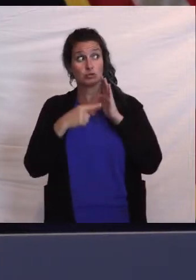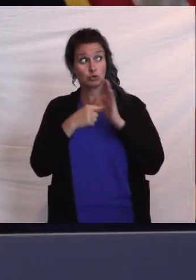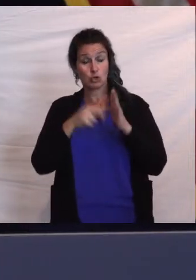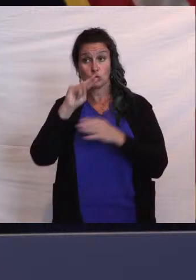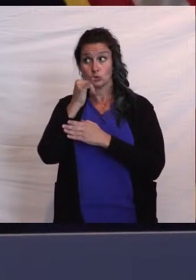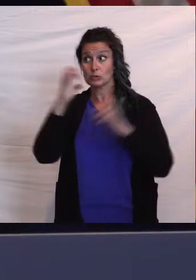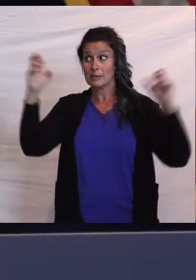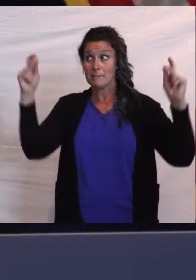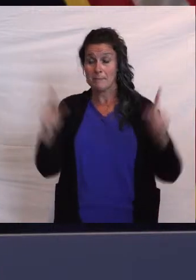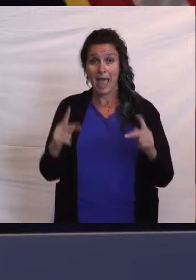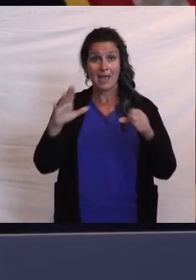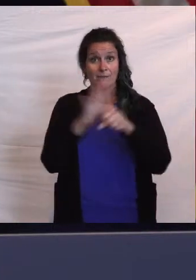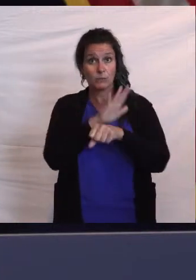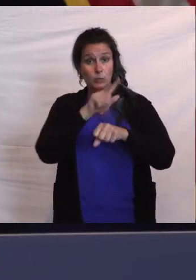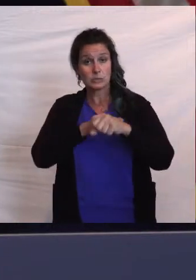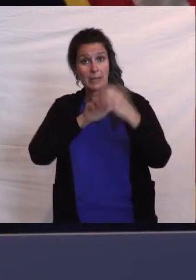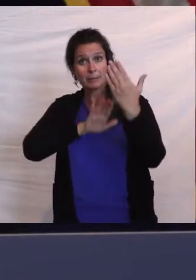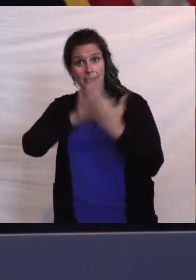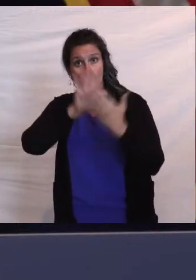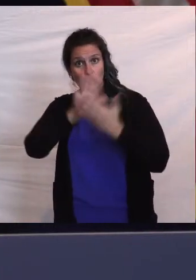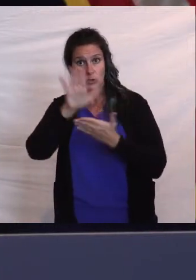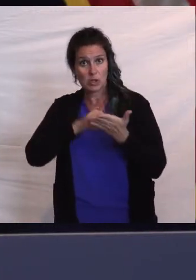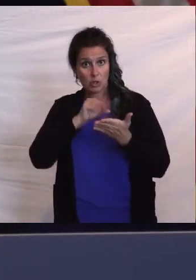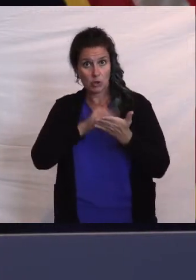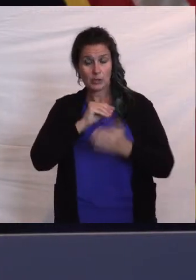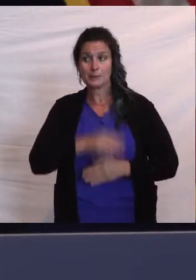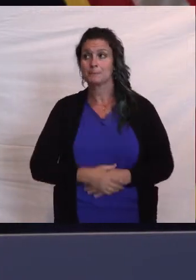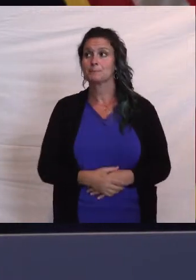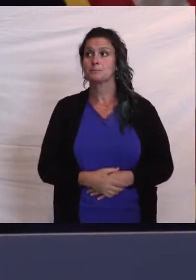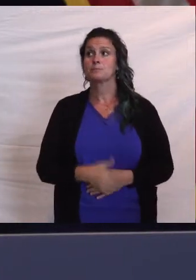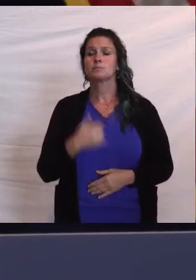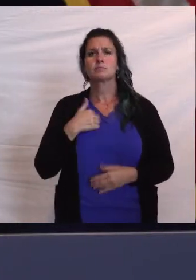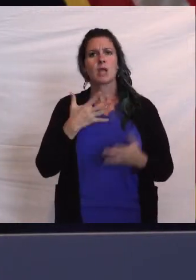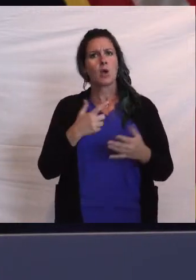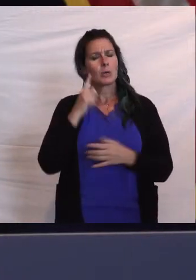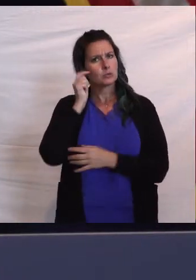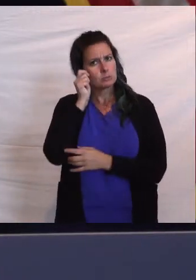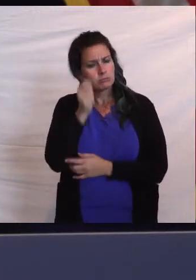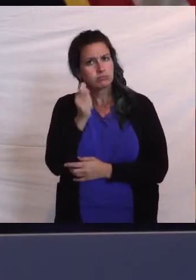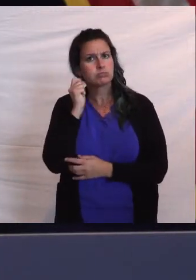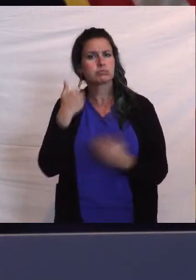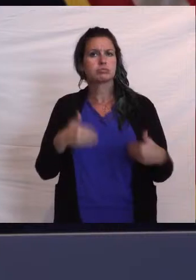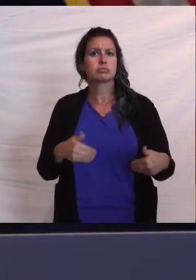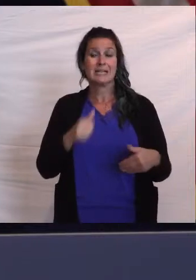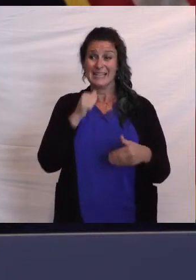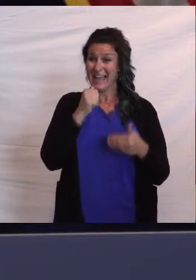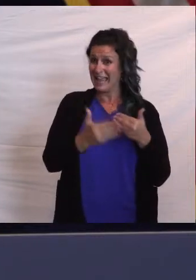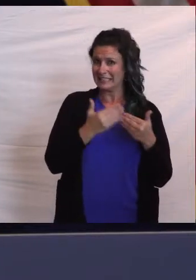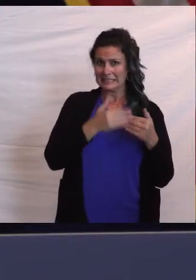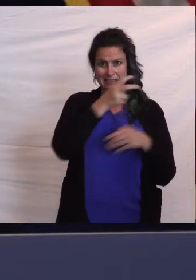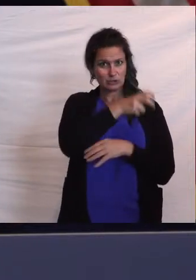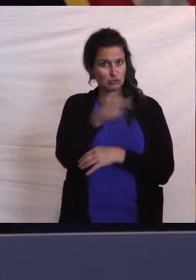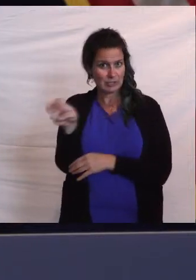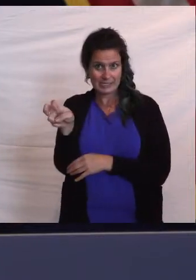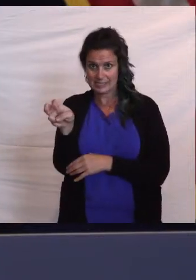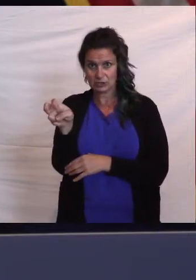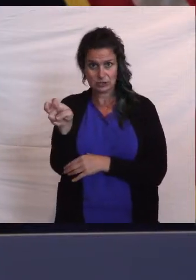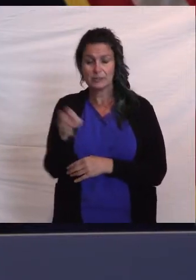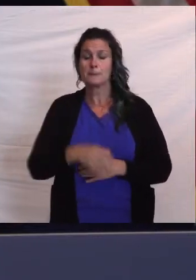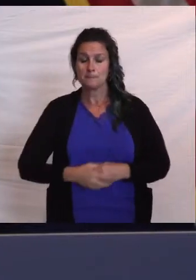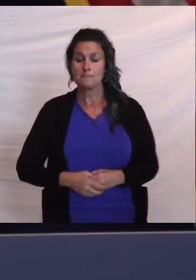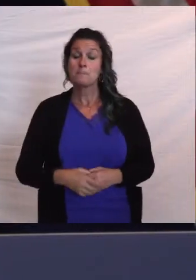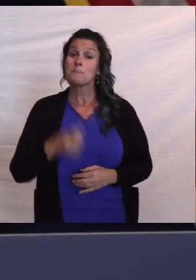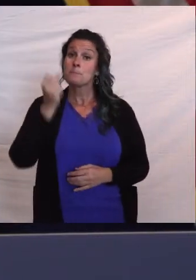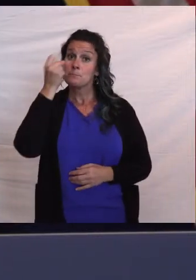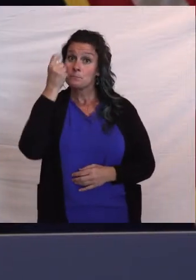to full-time in-person learning. I want to acknowledge the difficulty of the transition for some.